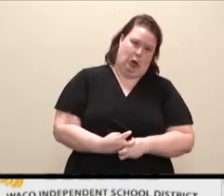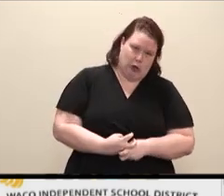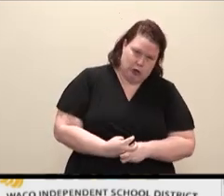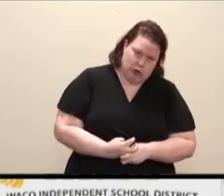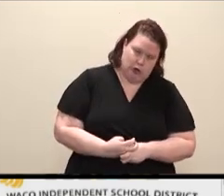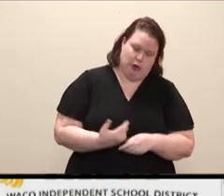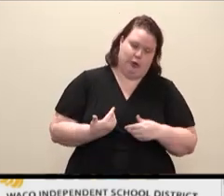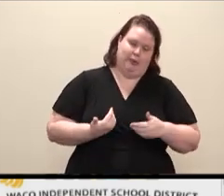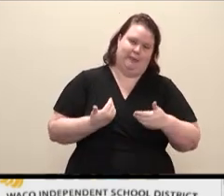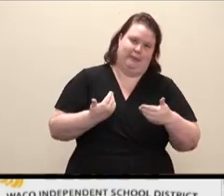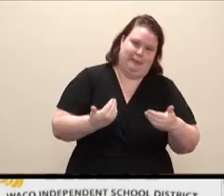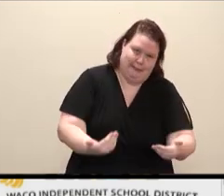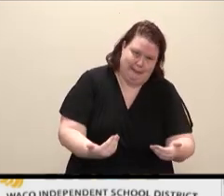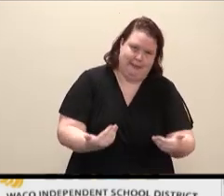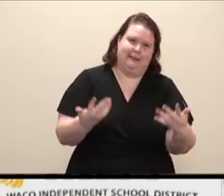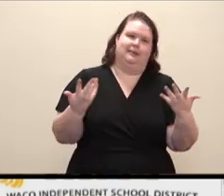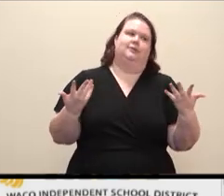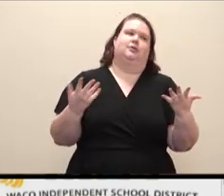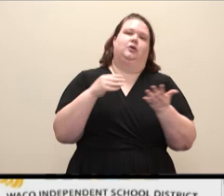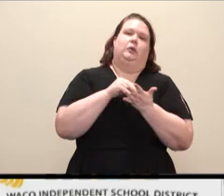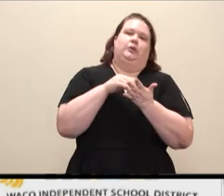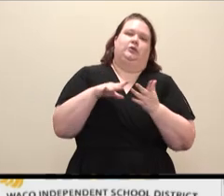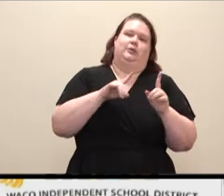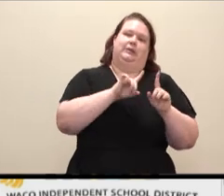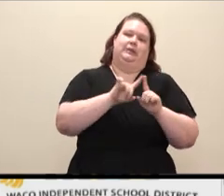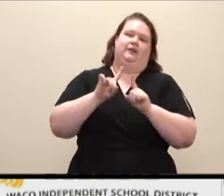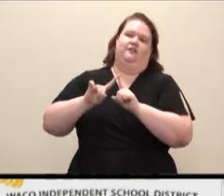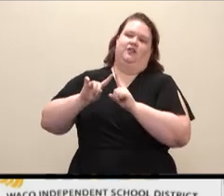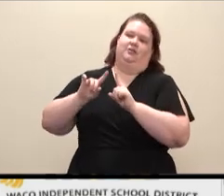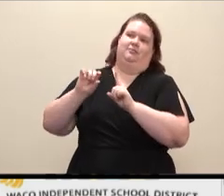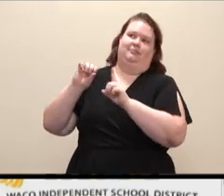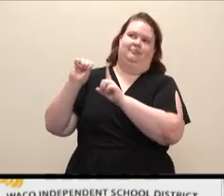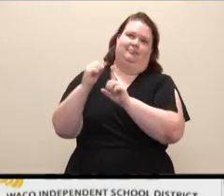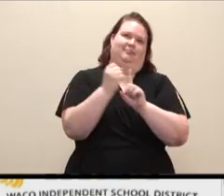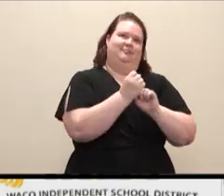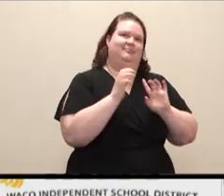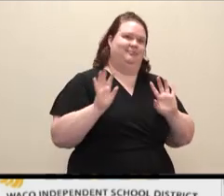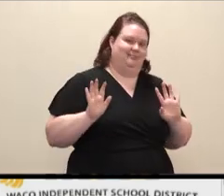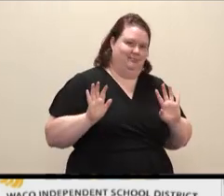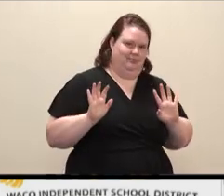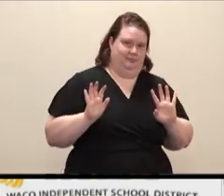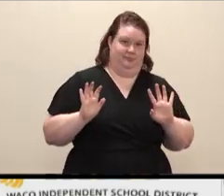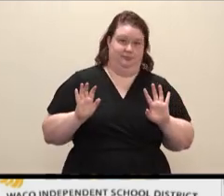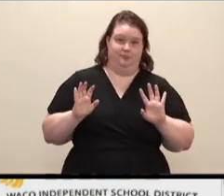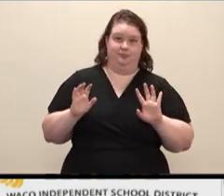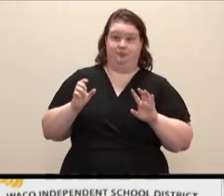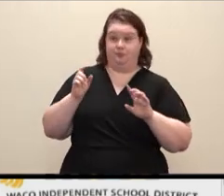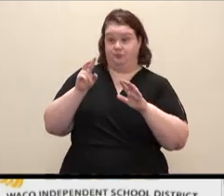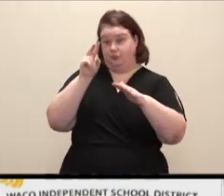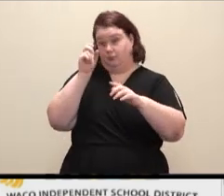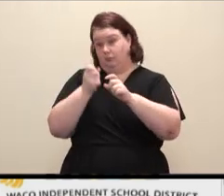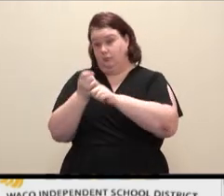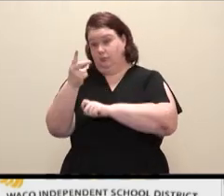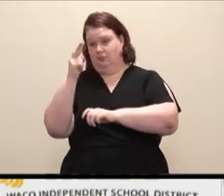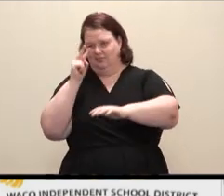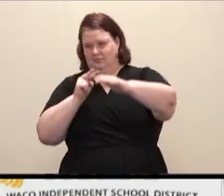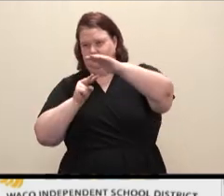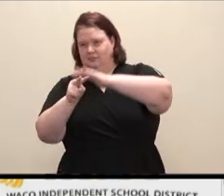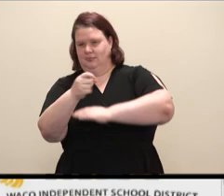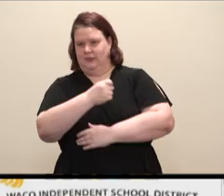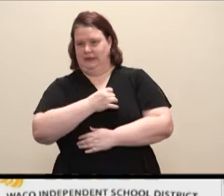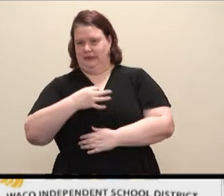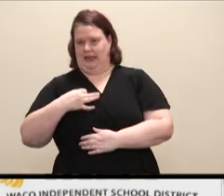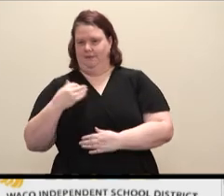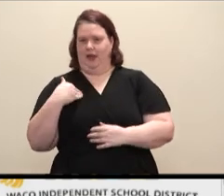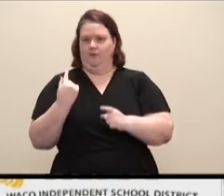with students in multiple settings. And as you know, we're looking at our staffing for that next year to ensure that we have the proper